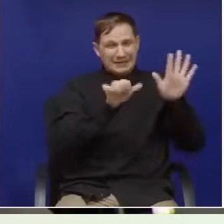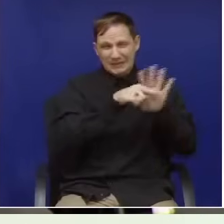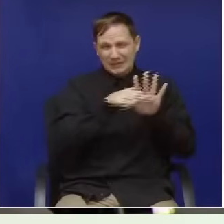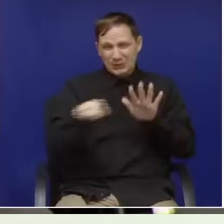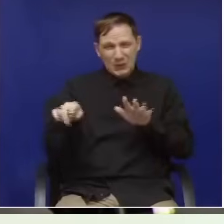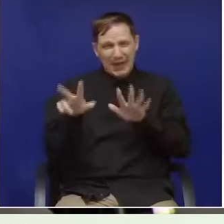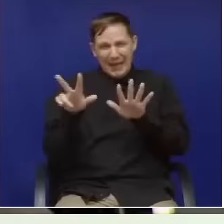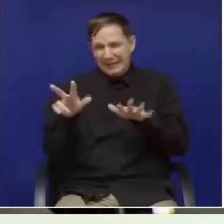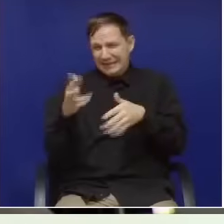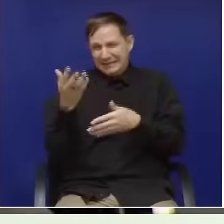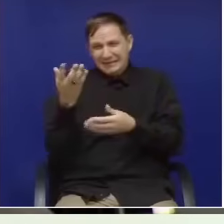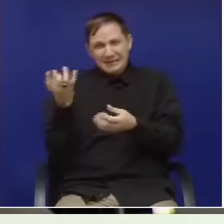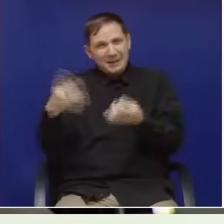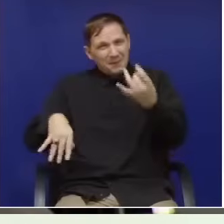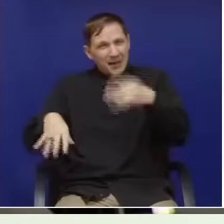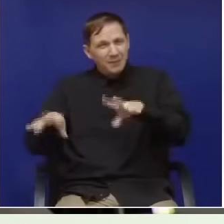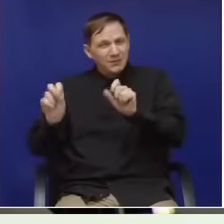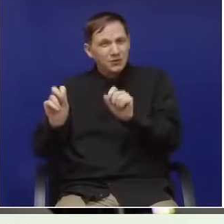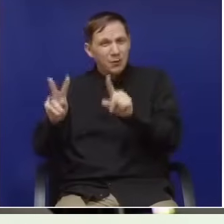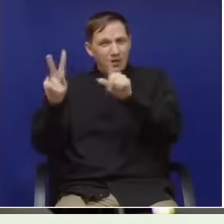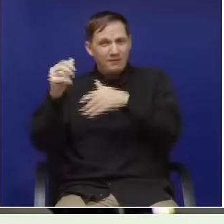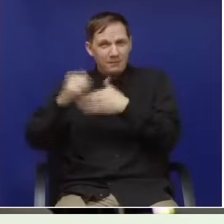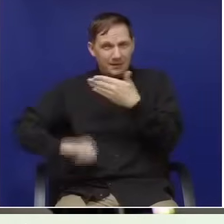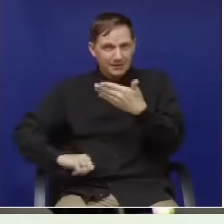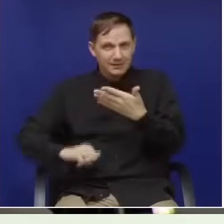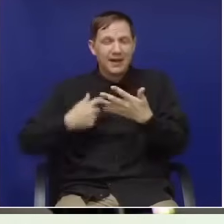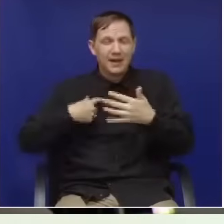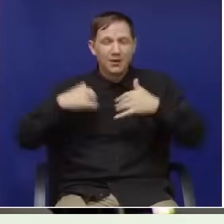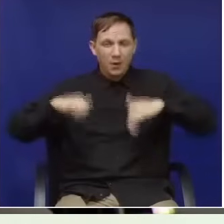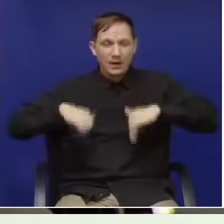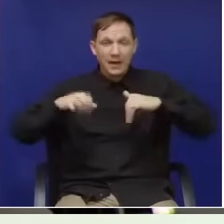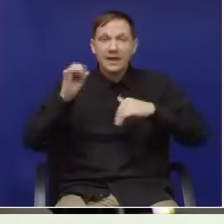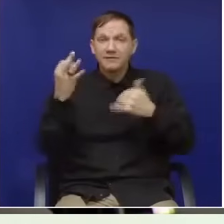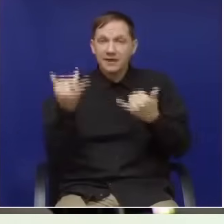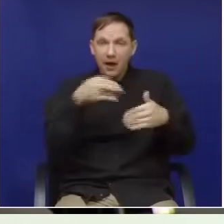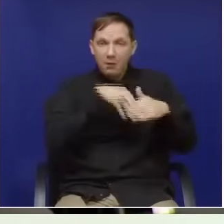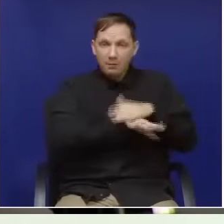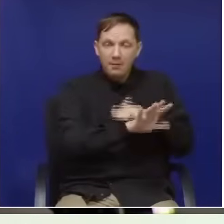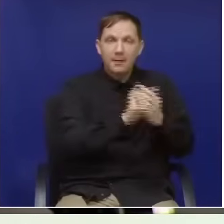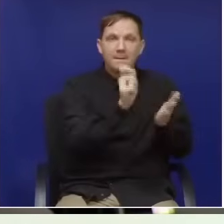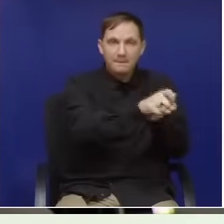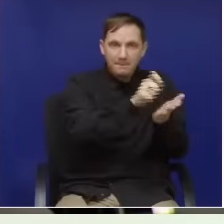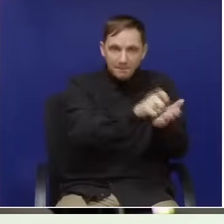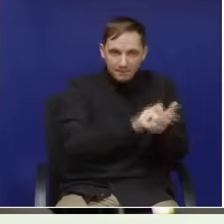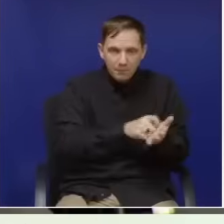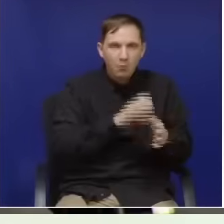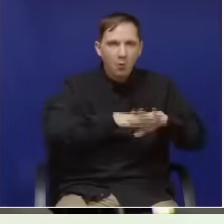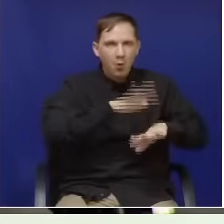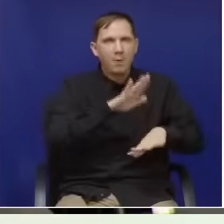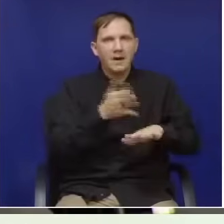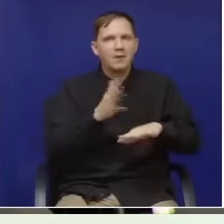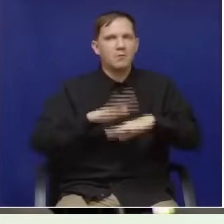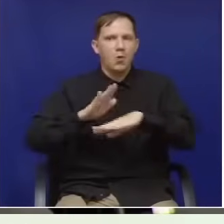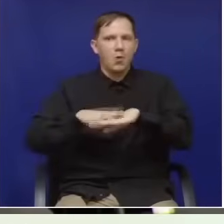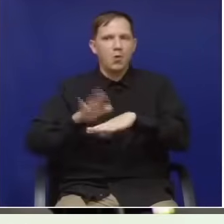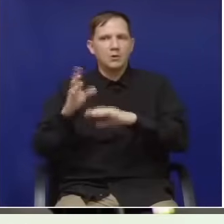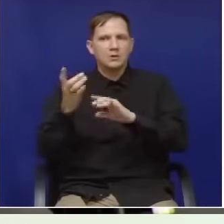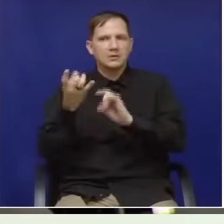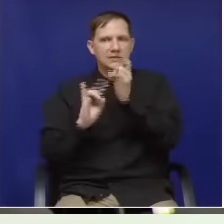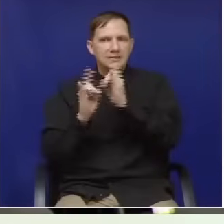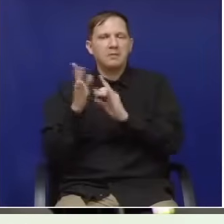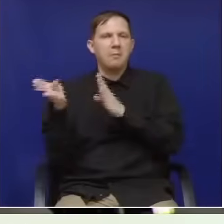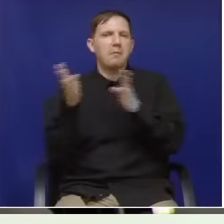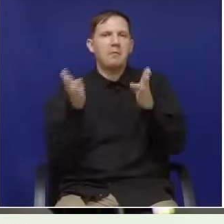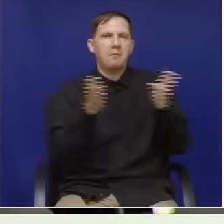months. And if you go to a mission to apply, you probably will still have that experience. But more and more cities now have these dedicated service centers